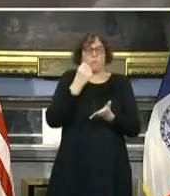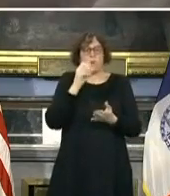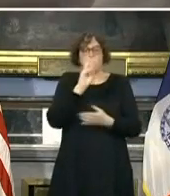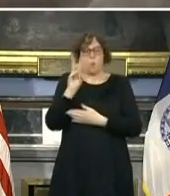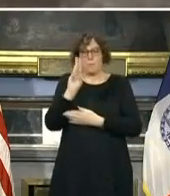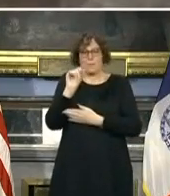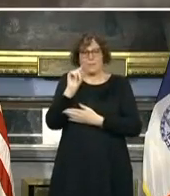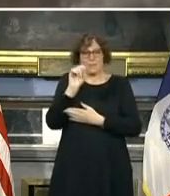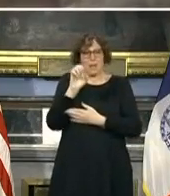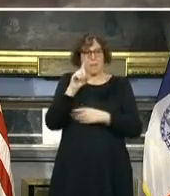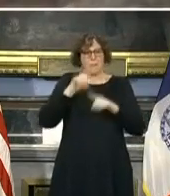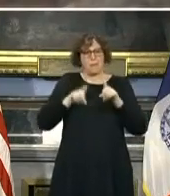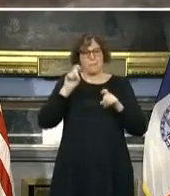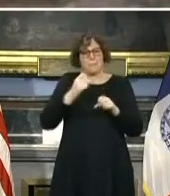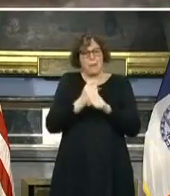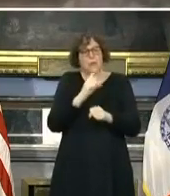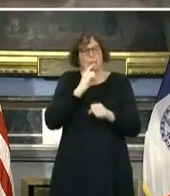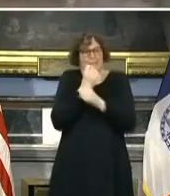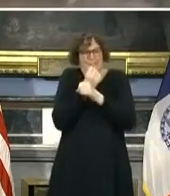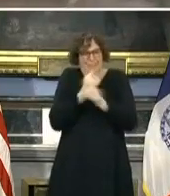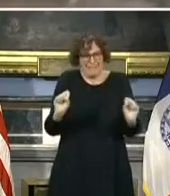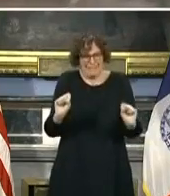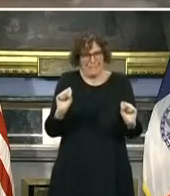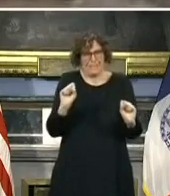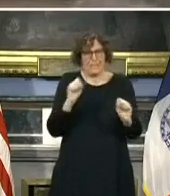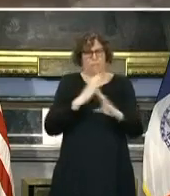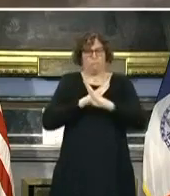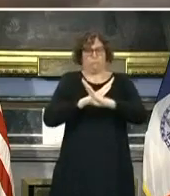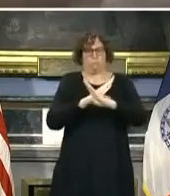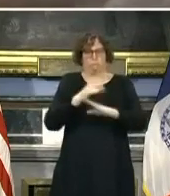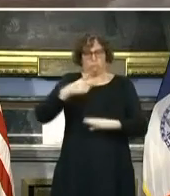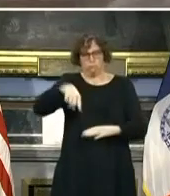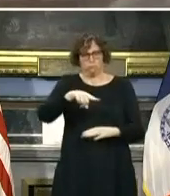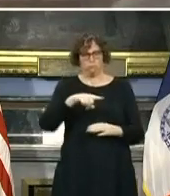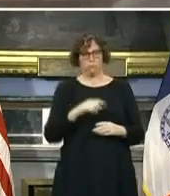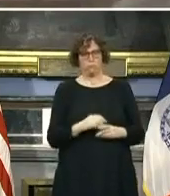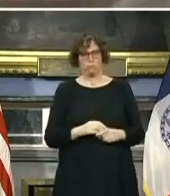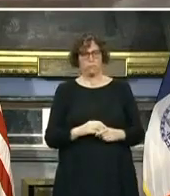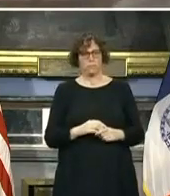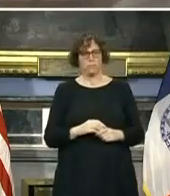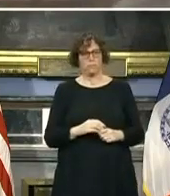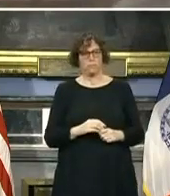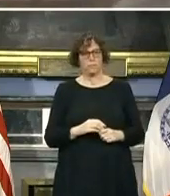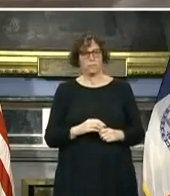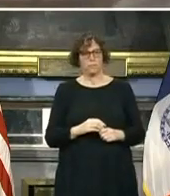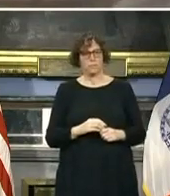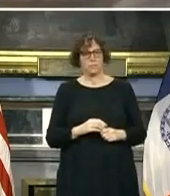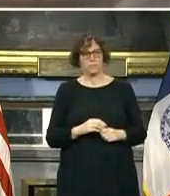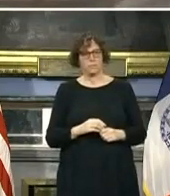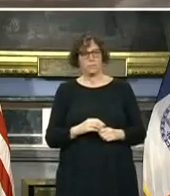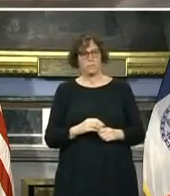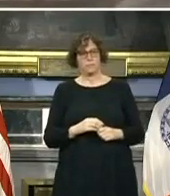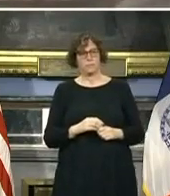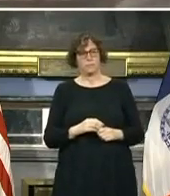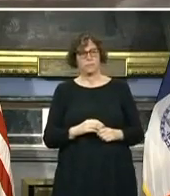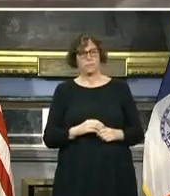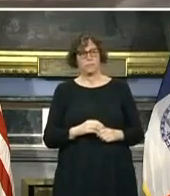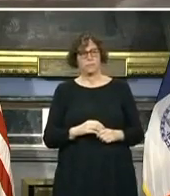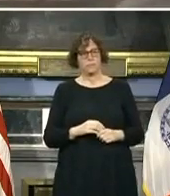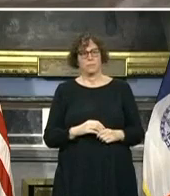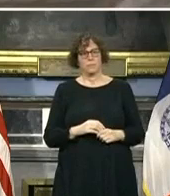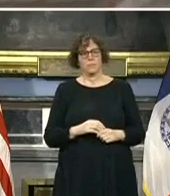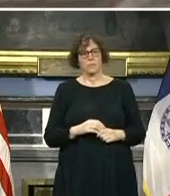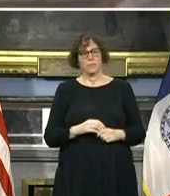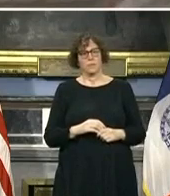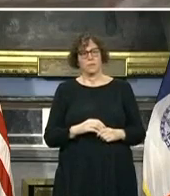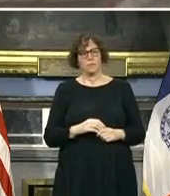Mayor, your office said this morning. You can take it off. I think, Doctor, can she take it off for the question? The doctor has allowed it. And the